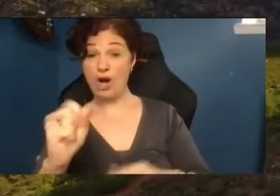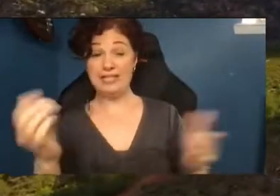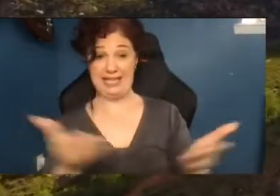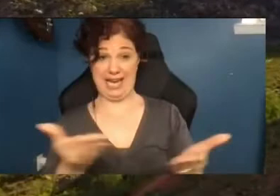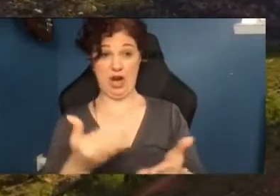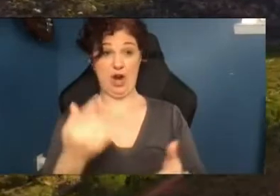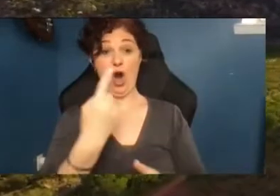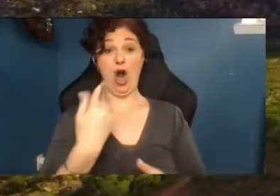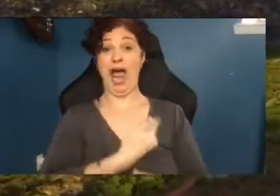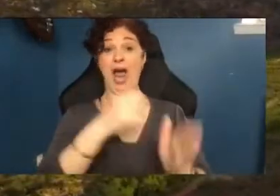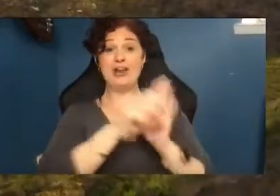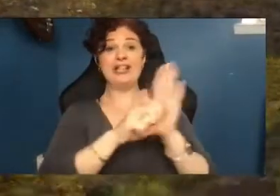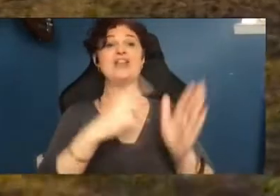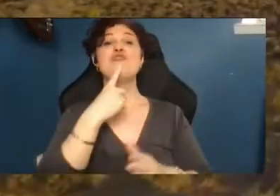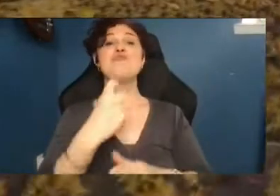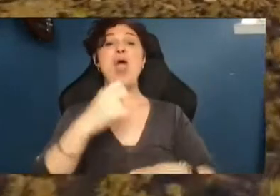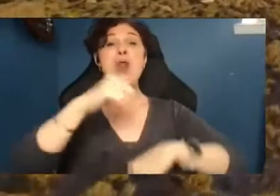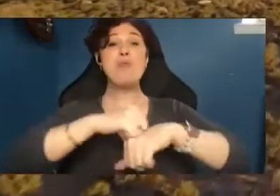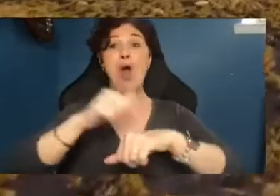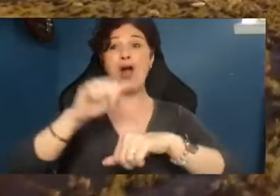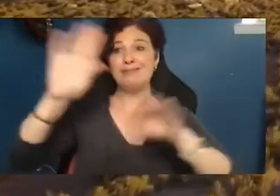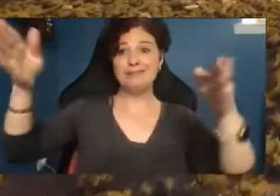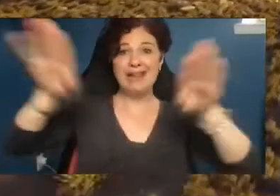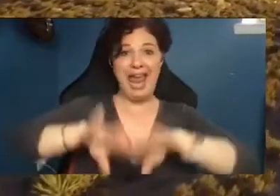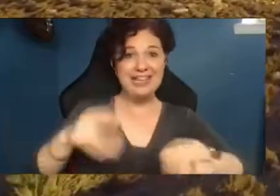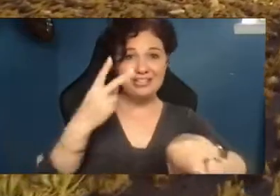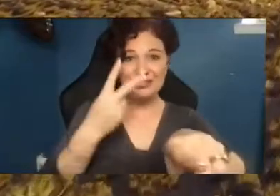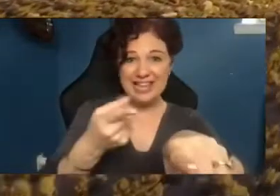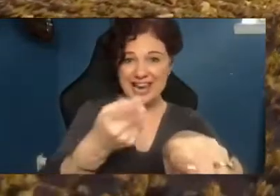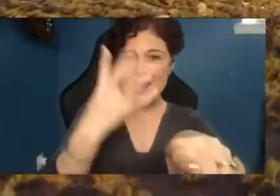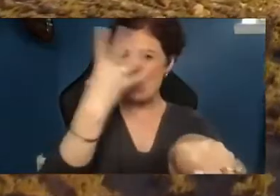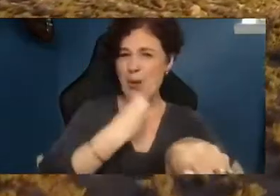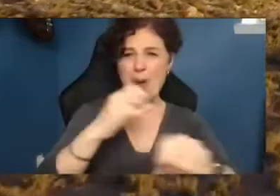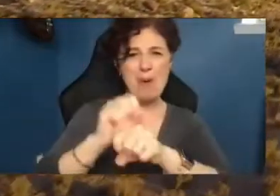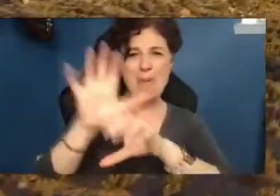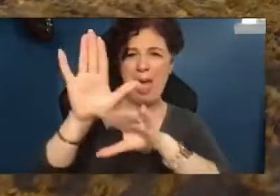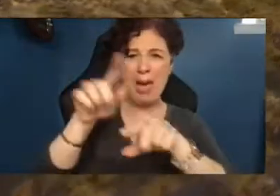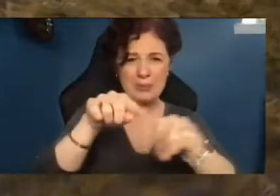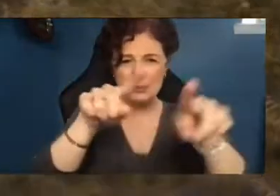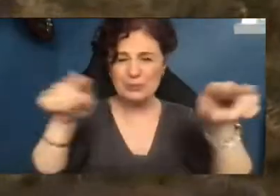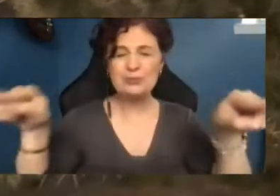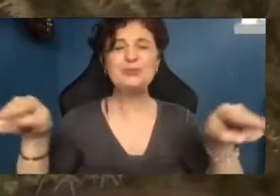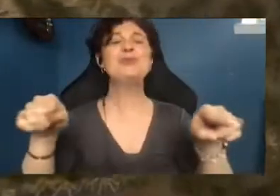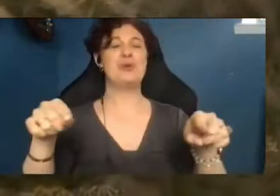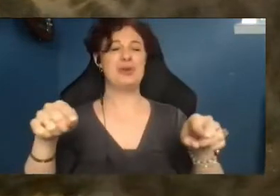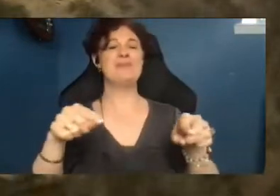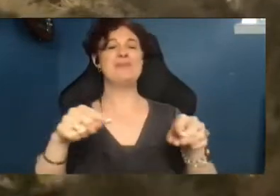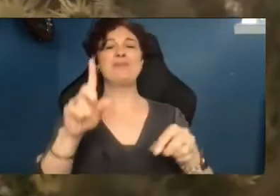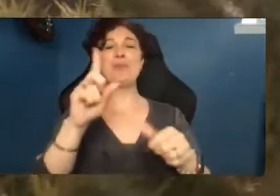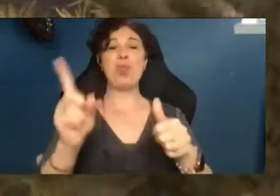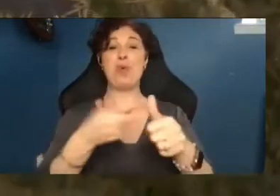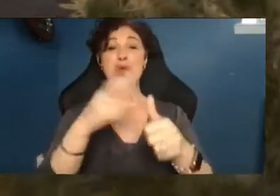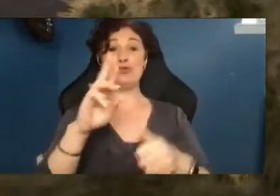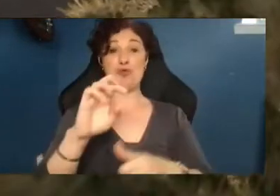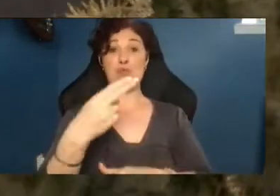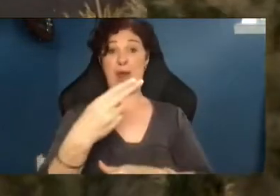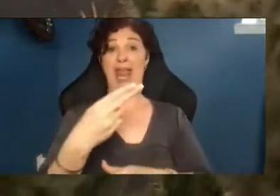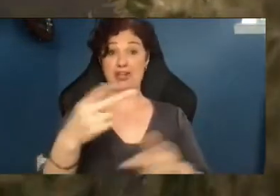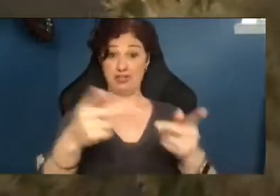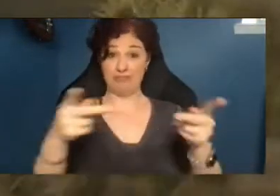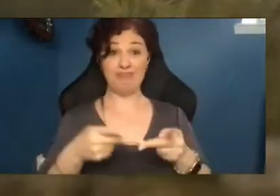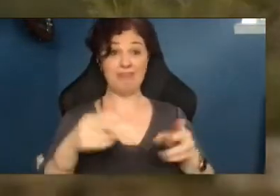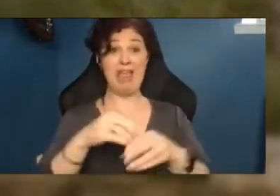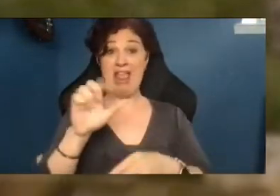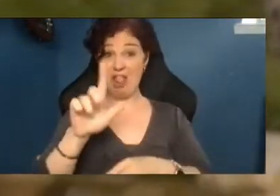state park is in the beautiful Red Rock Canyon. You can see some of these glorious mountains we have behind us. We're one of the original ranch sites of Las